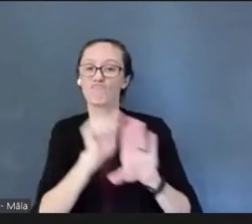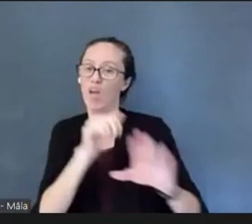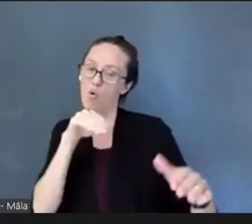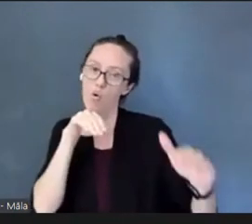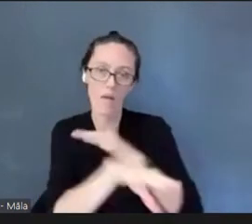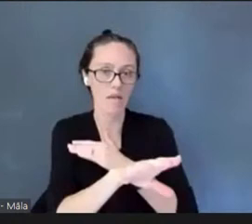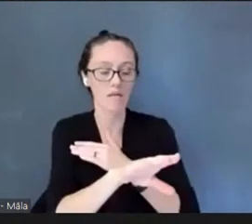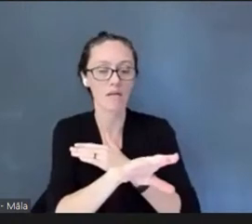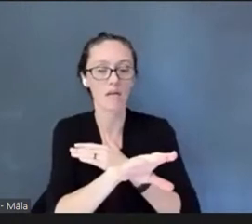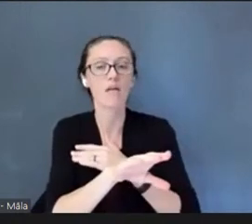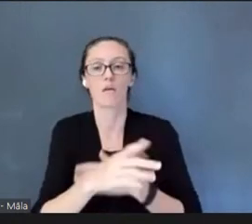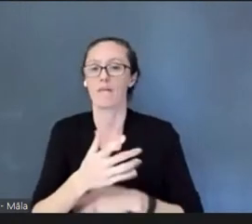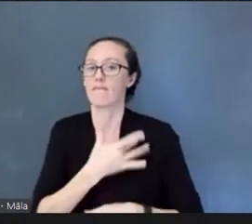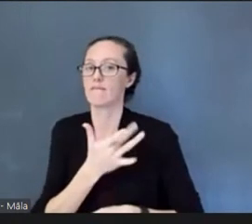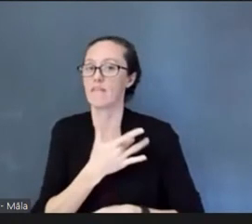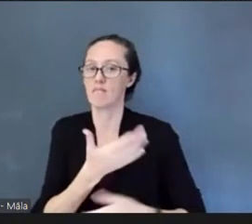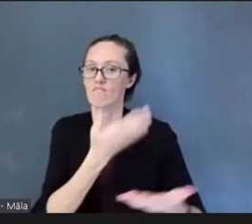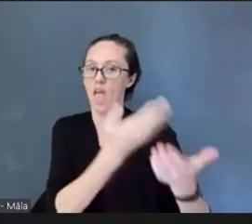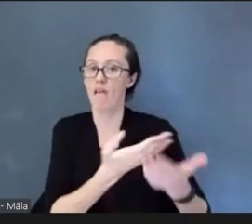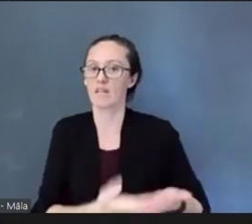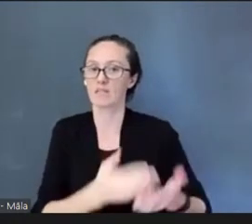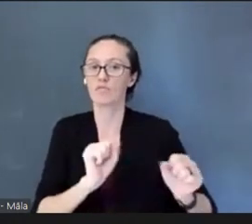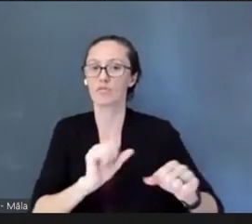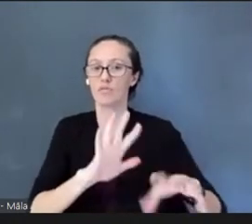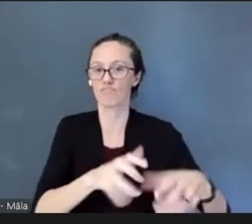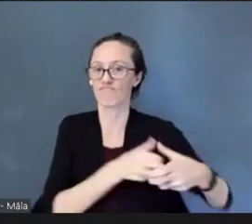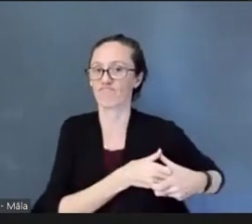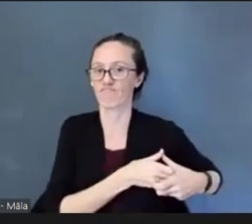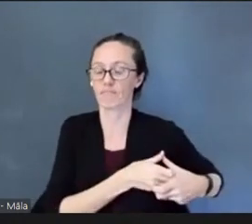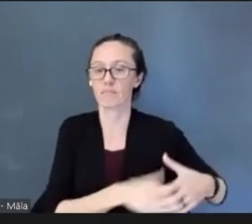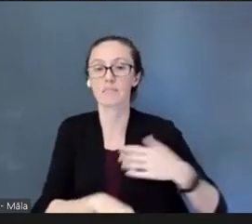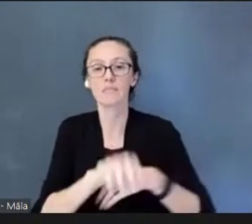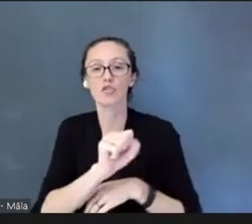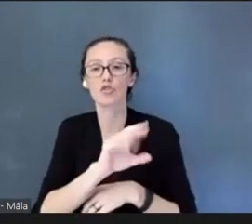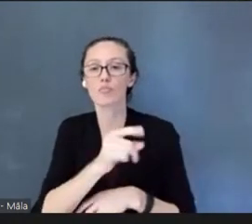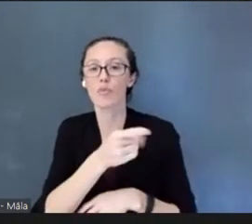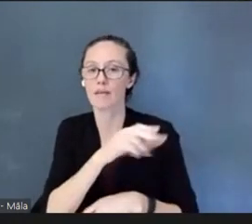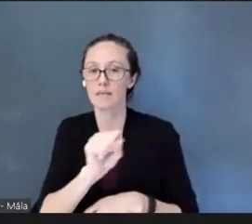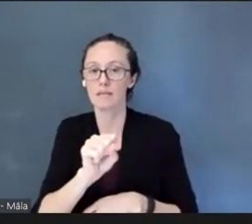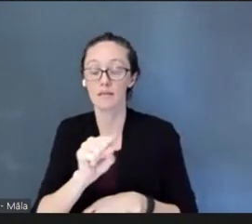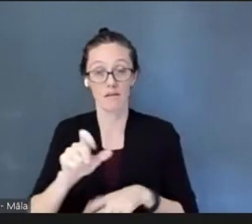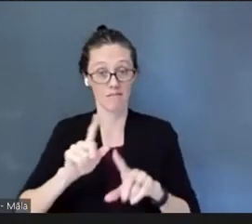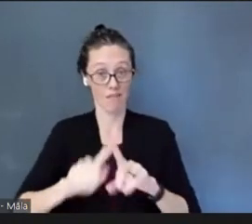evidence at that time. As for damages, that's a civil matter. So